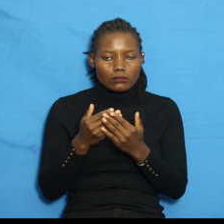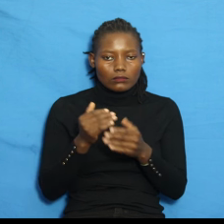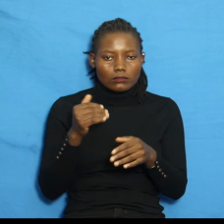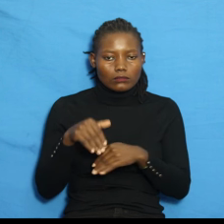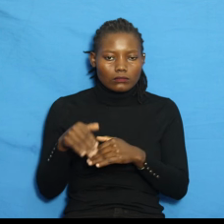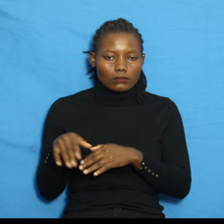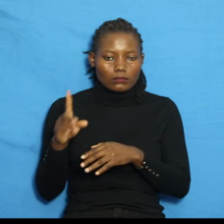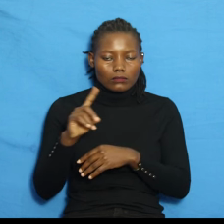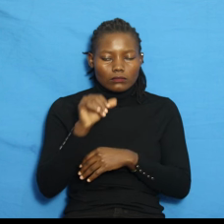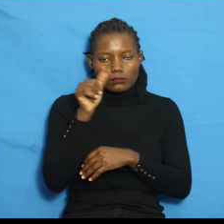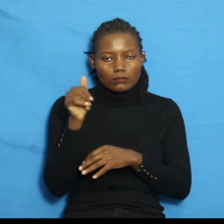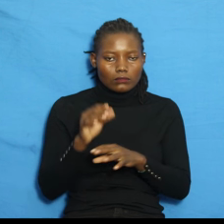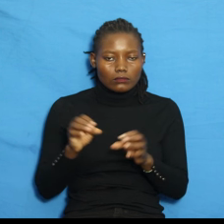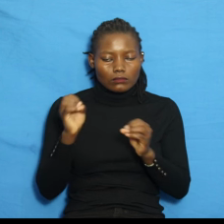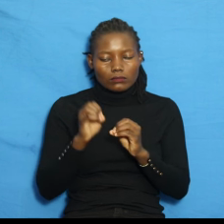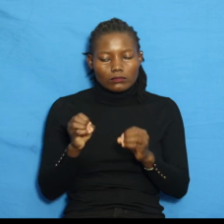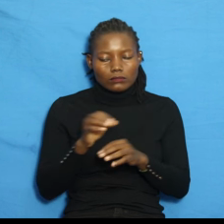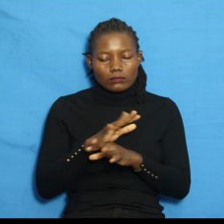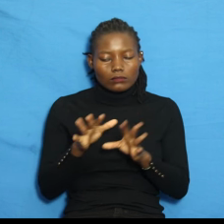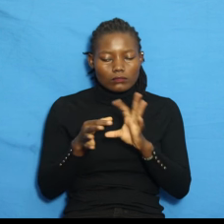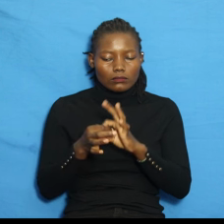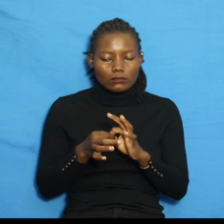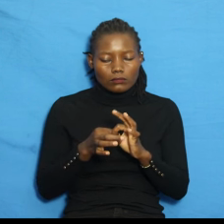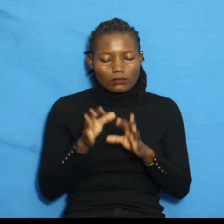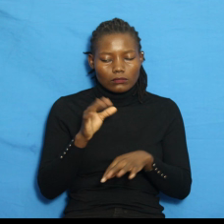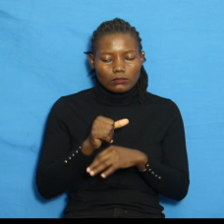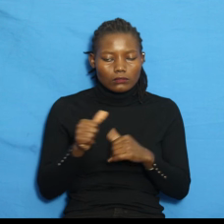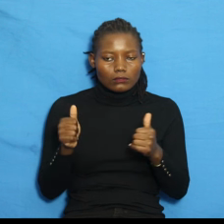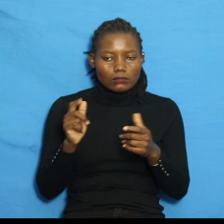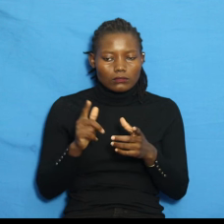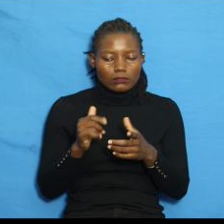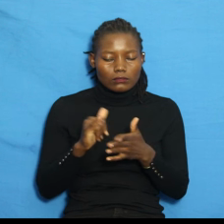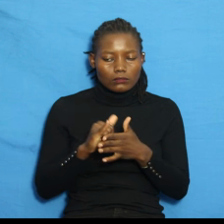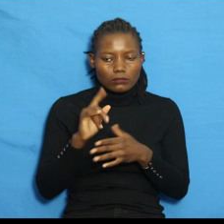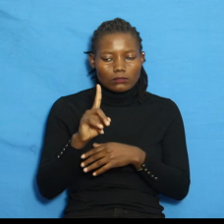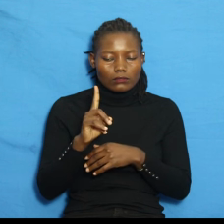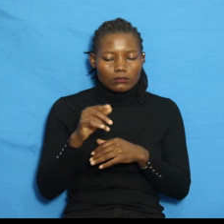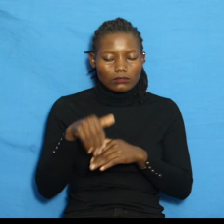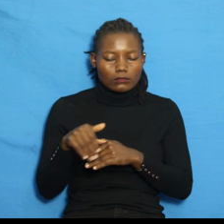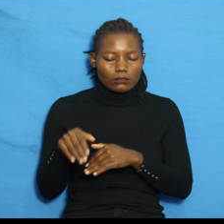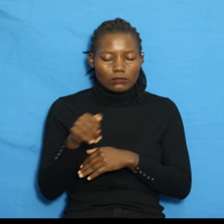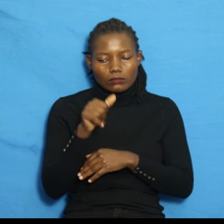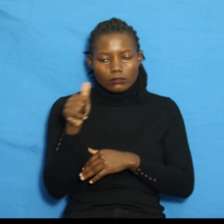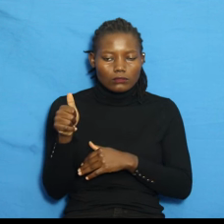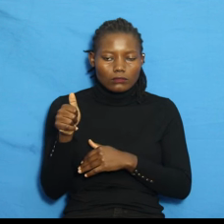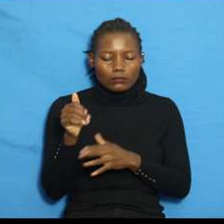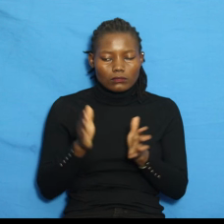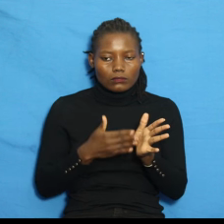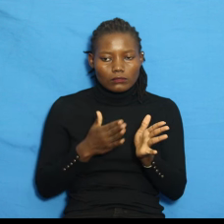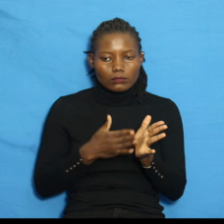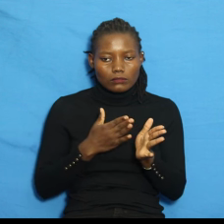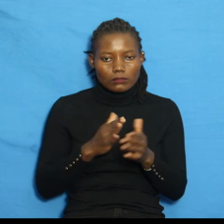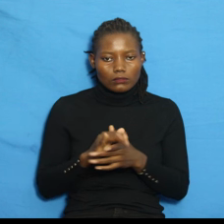for example, if all of them do not follow one another, are not combined effectively, such